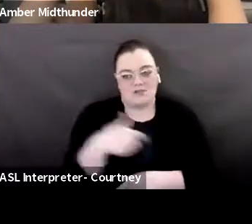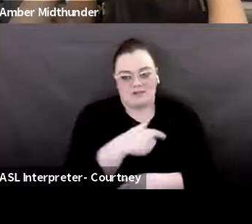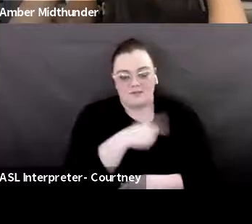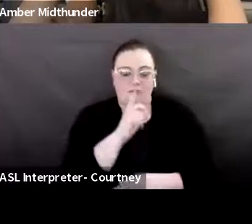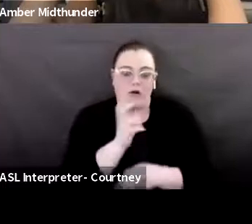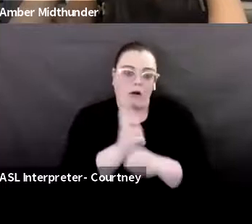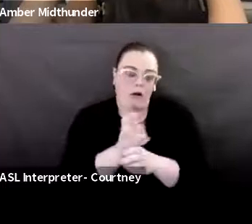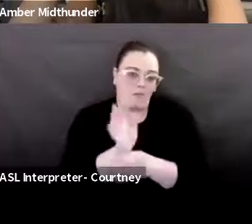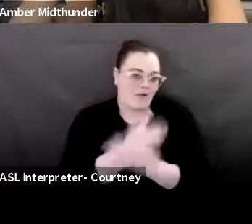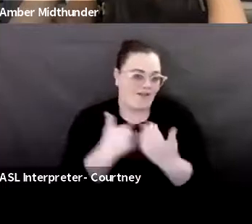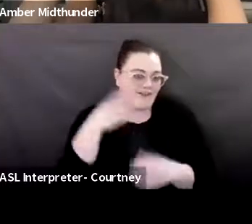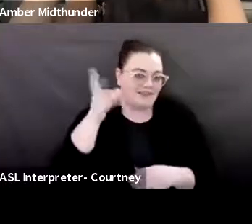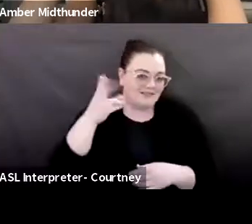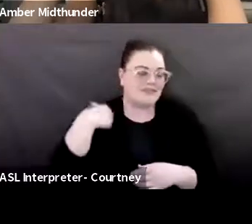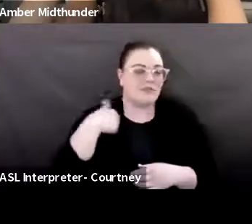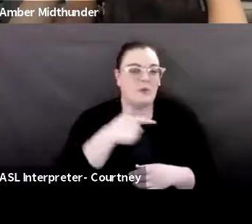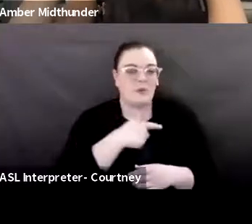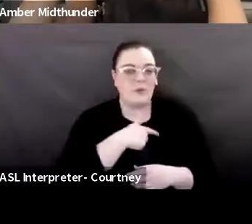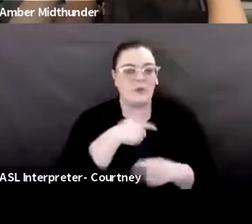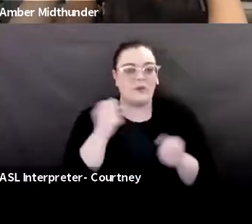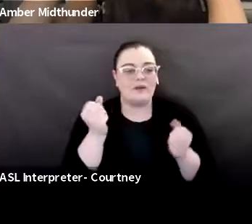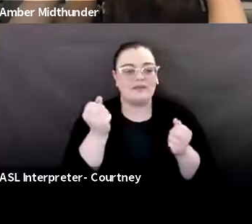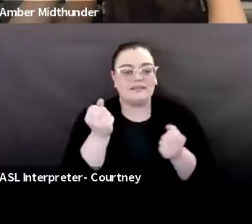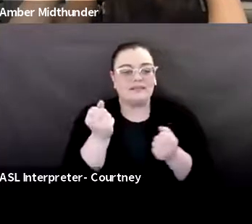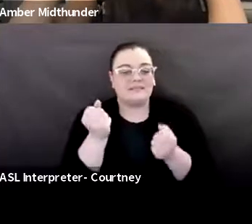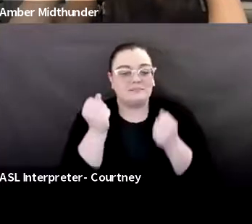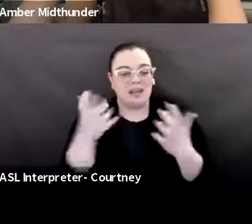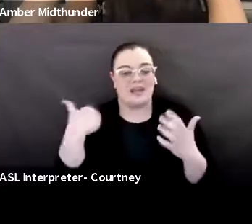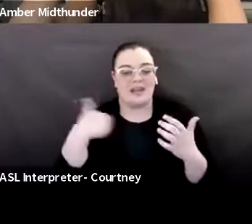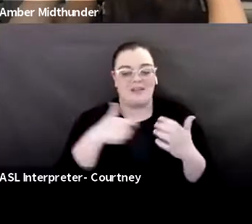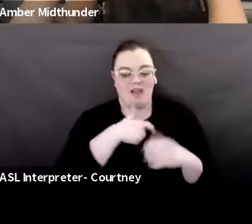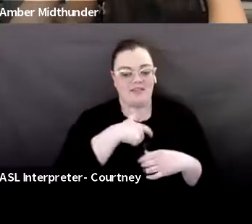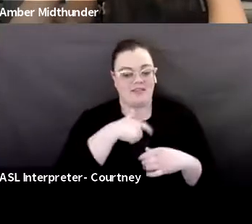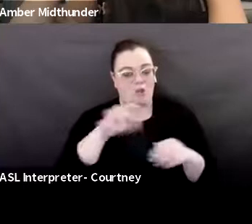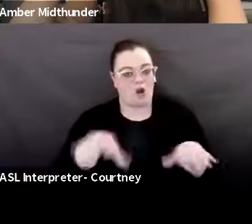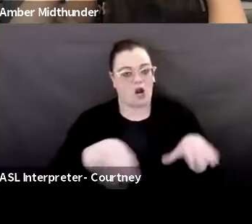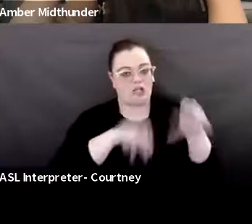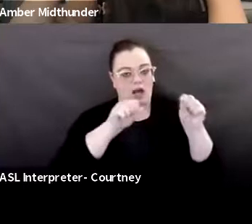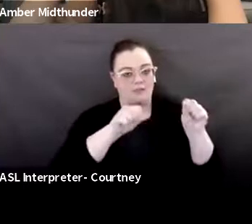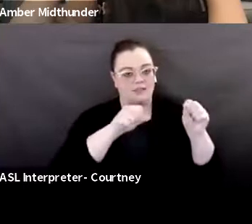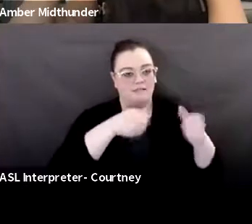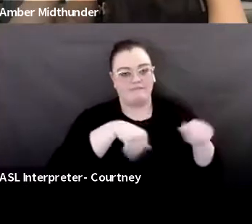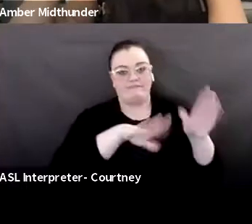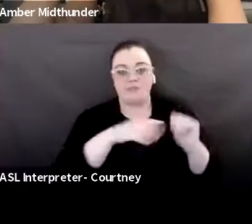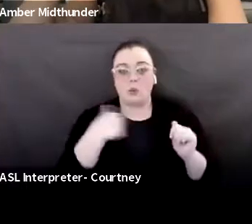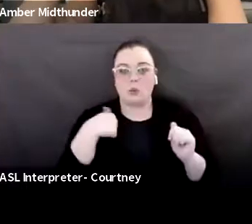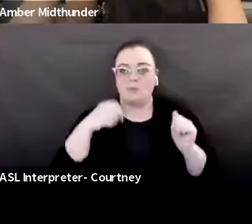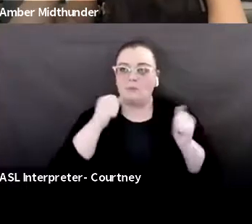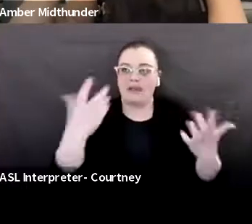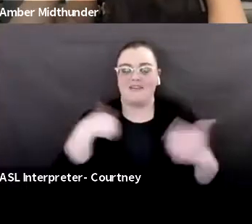of our history, that were adopted out. So there are a lot of us lost birds out there. I'm one of those that were